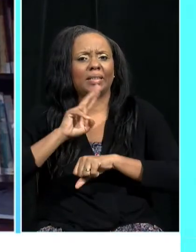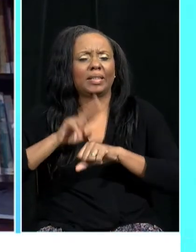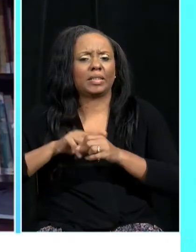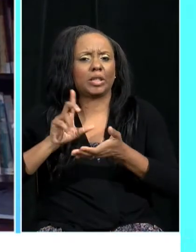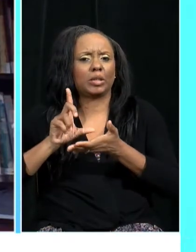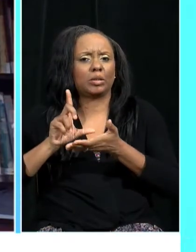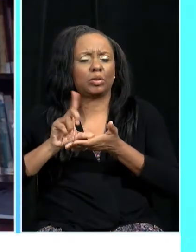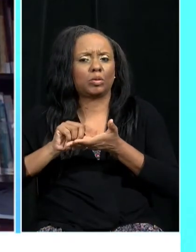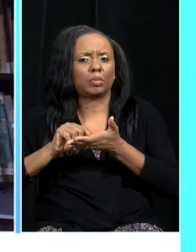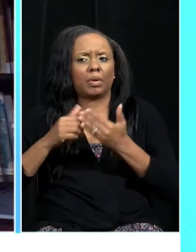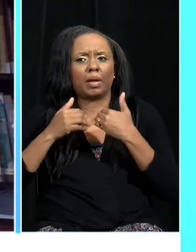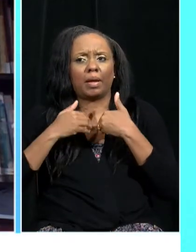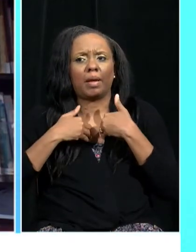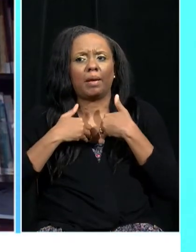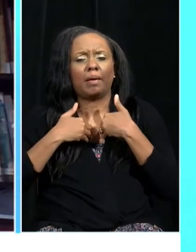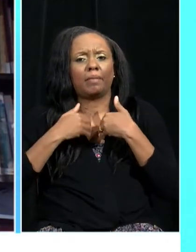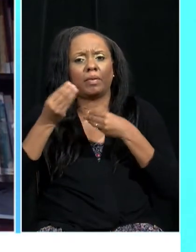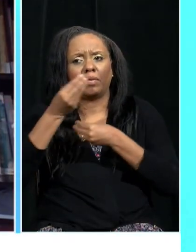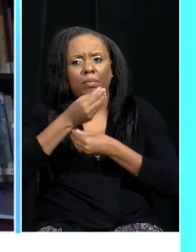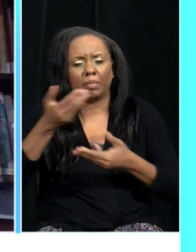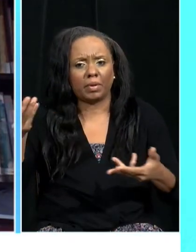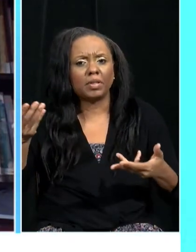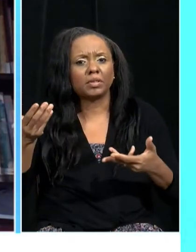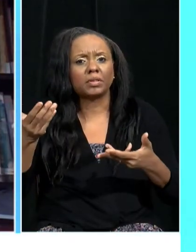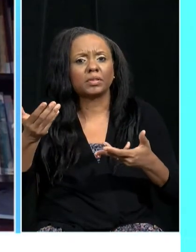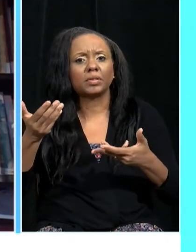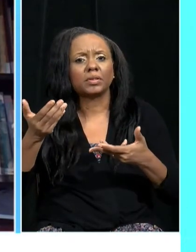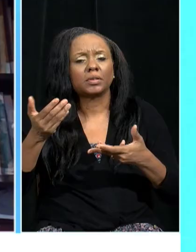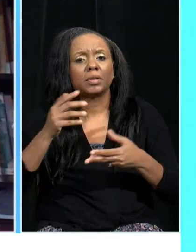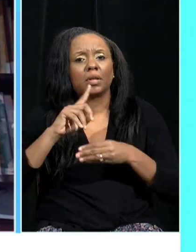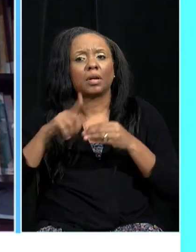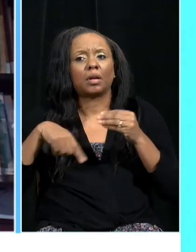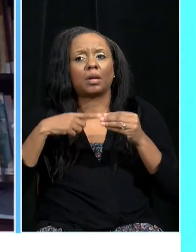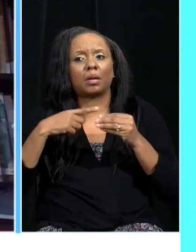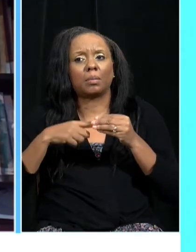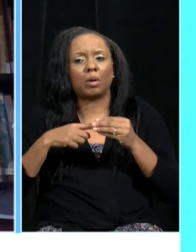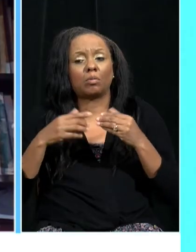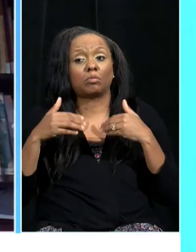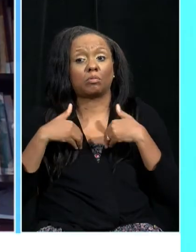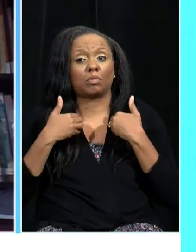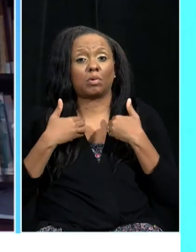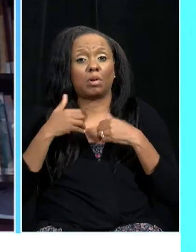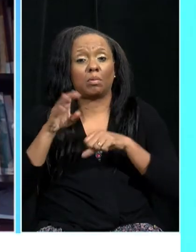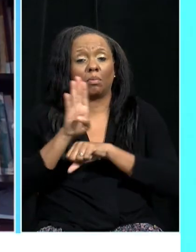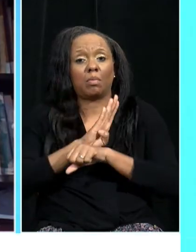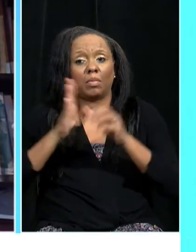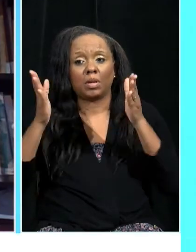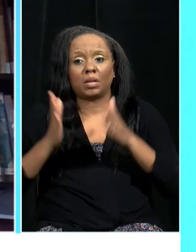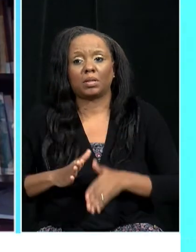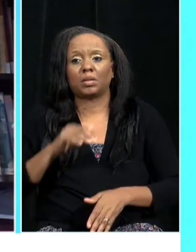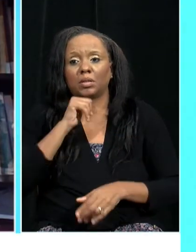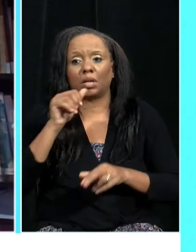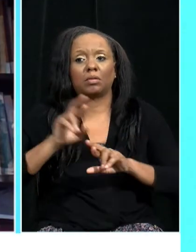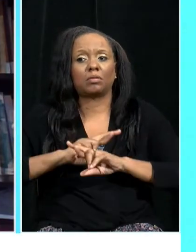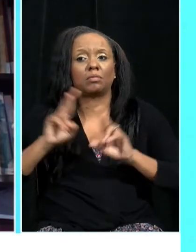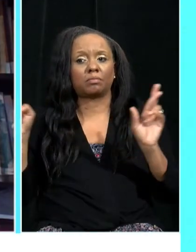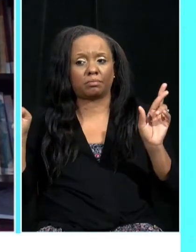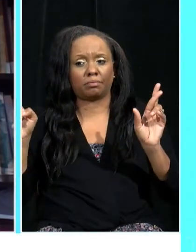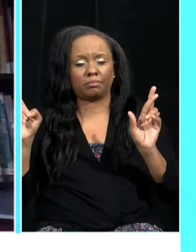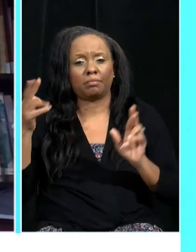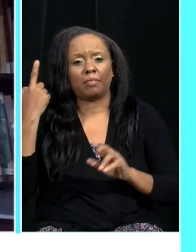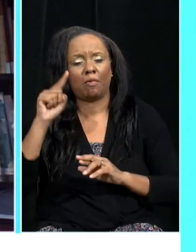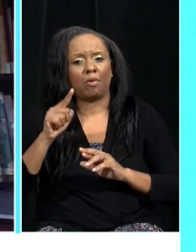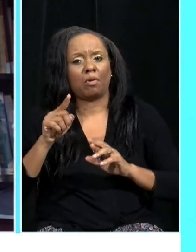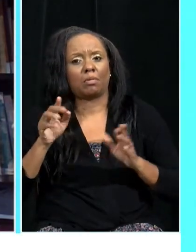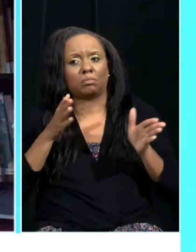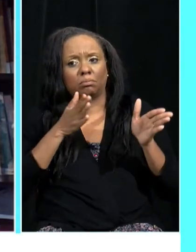bank showing that many Barbadians are not adequately prepared and lack the financial education in terms of